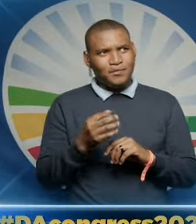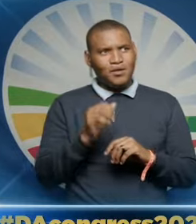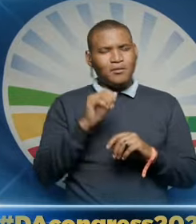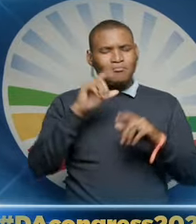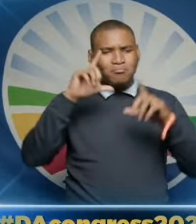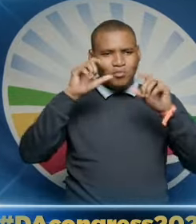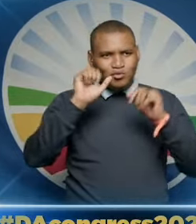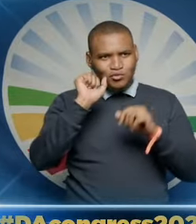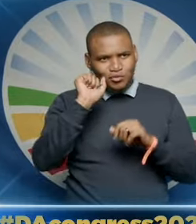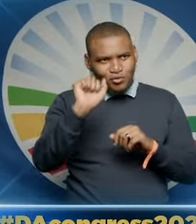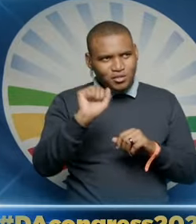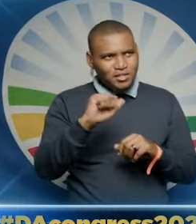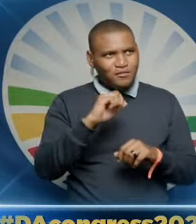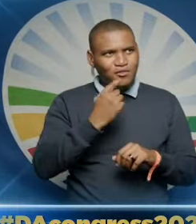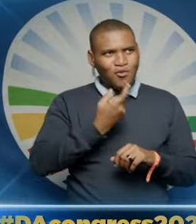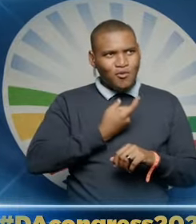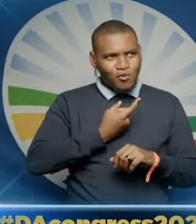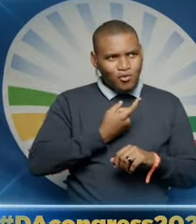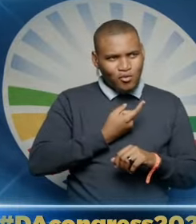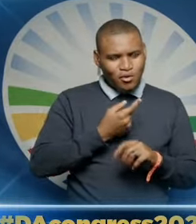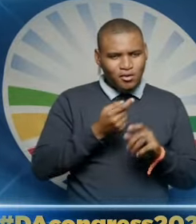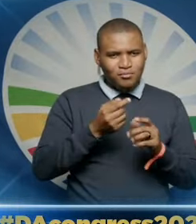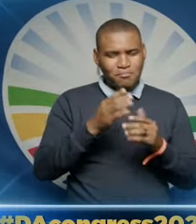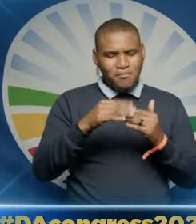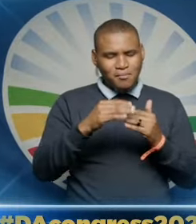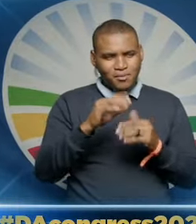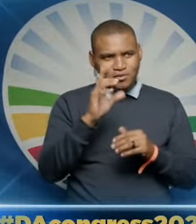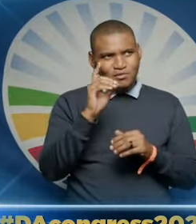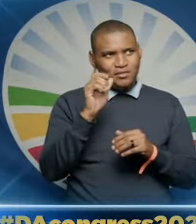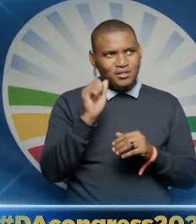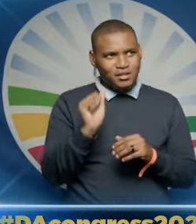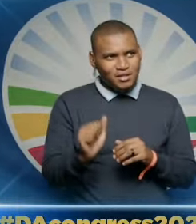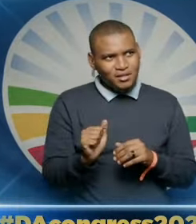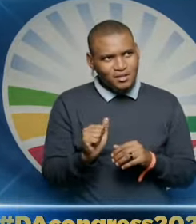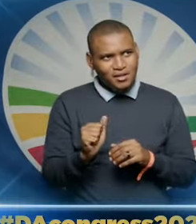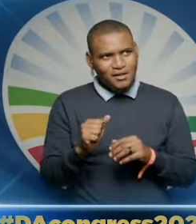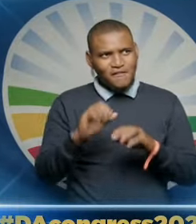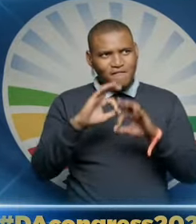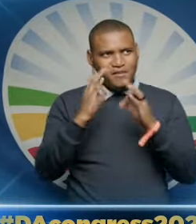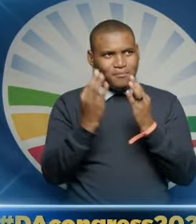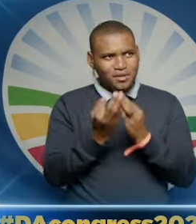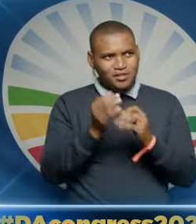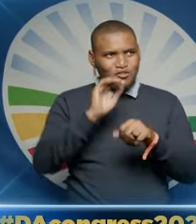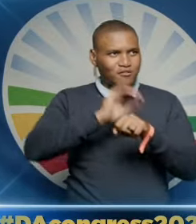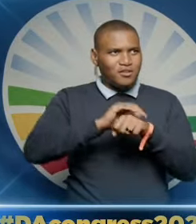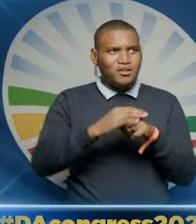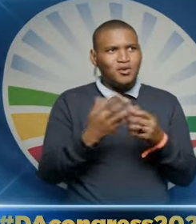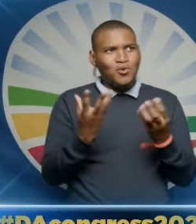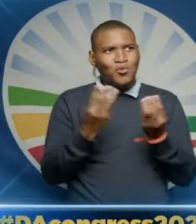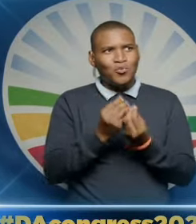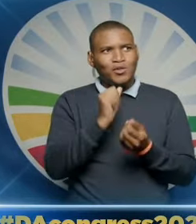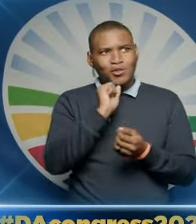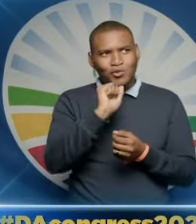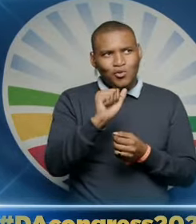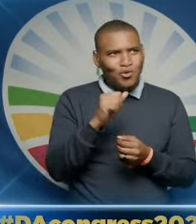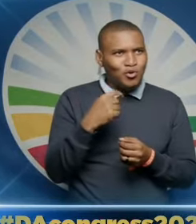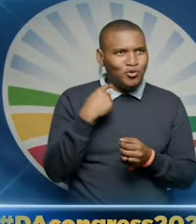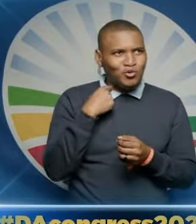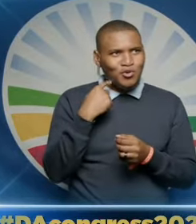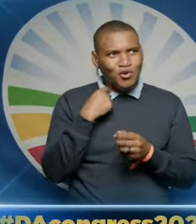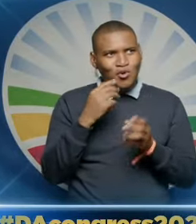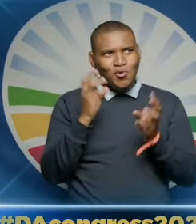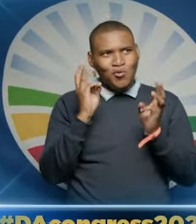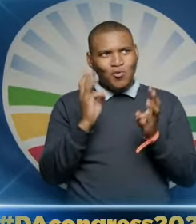selfies of yourself, of your fellow Democrats, your friends, family, or even your pets watching